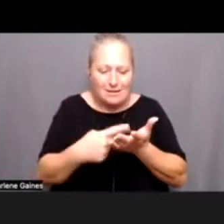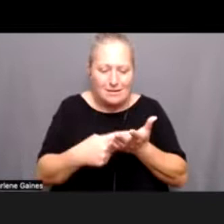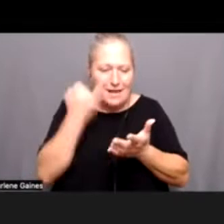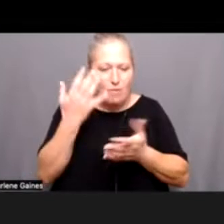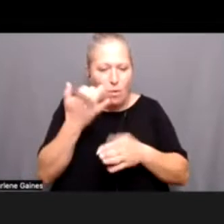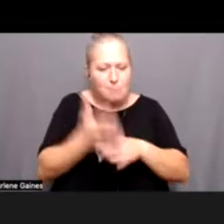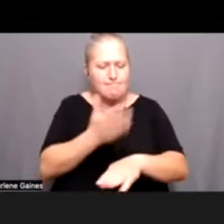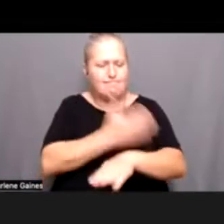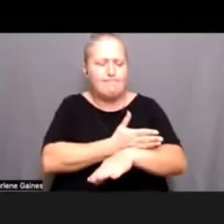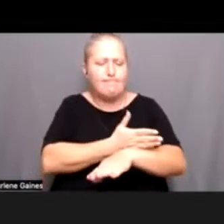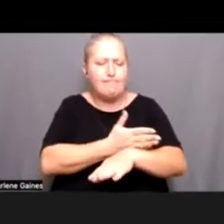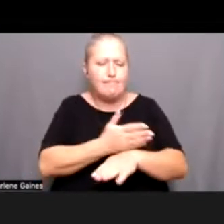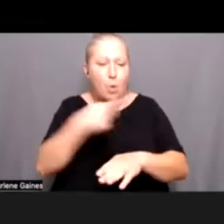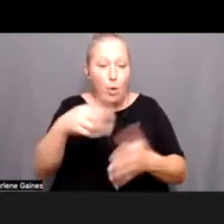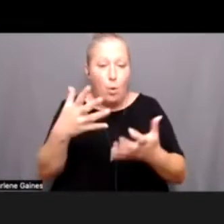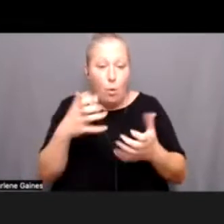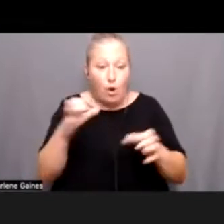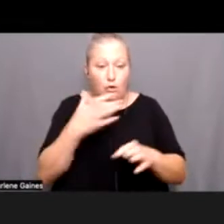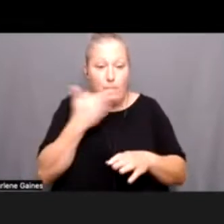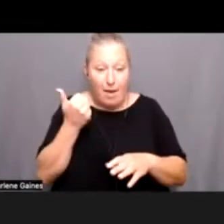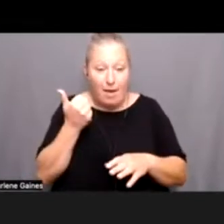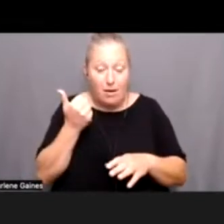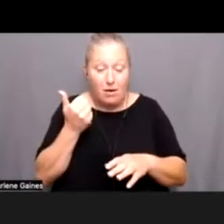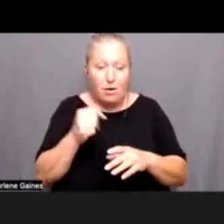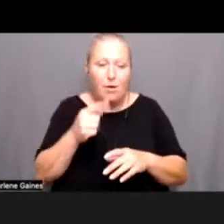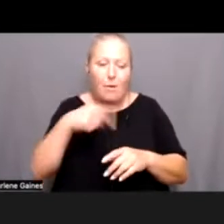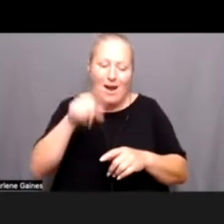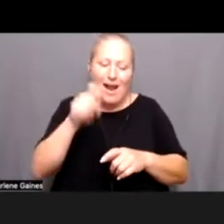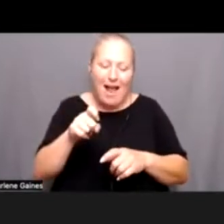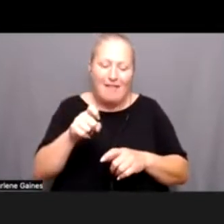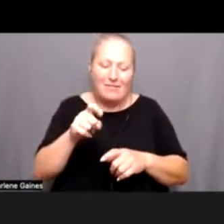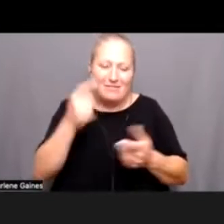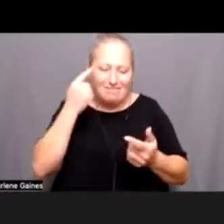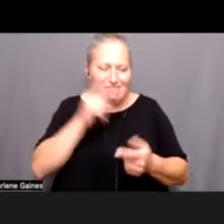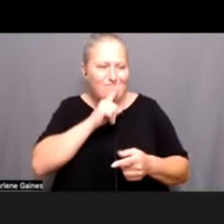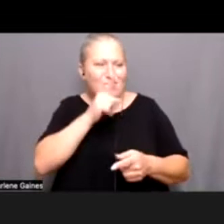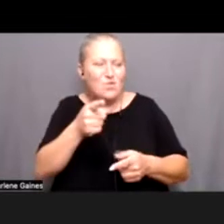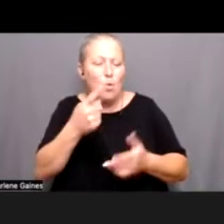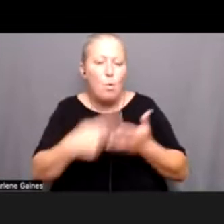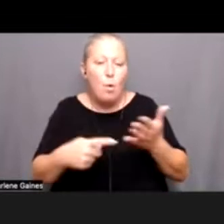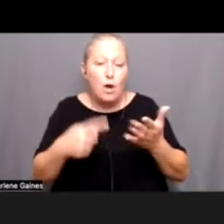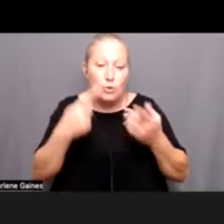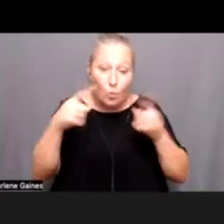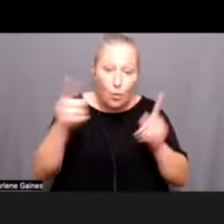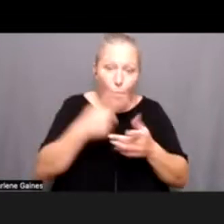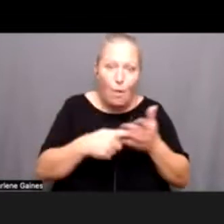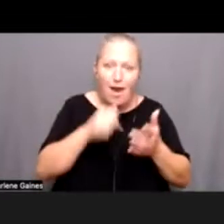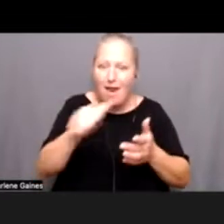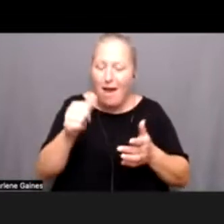better, when we know we want to do better, we have to be real about what's not working and what is